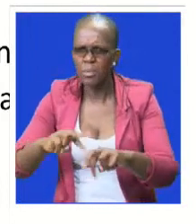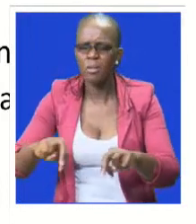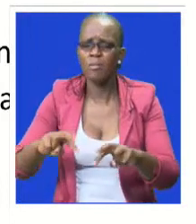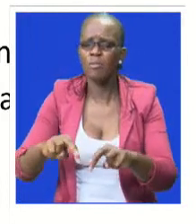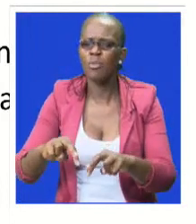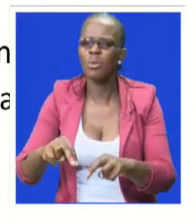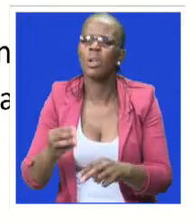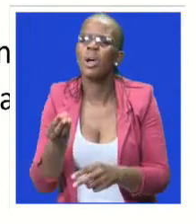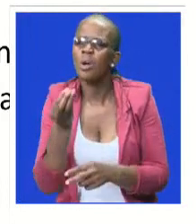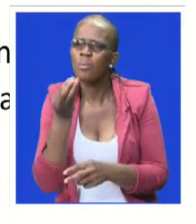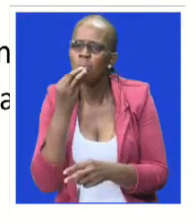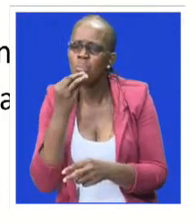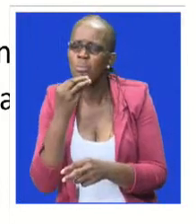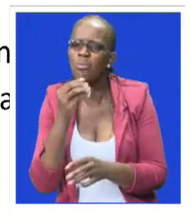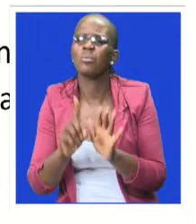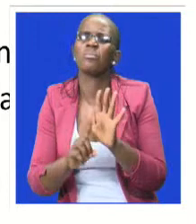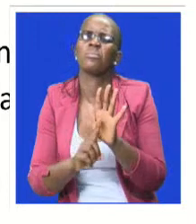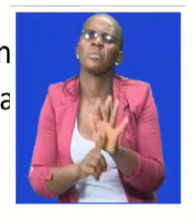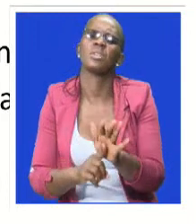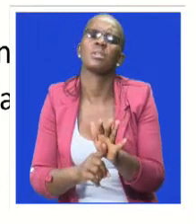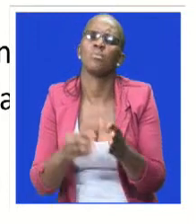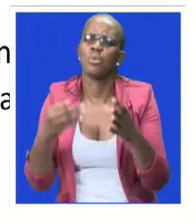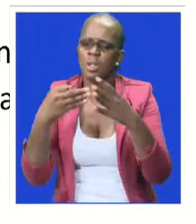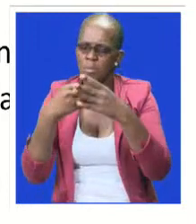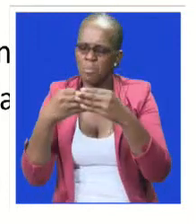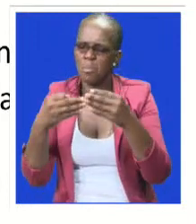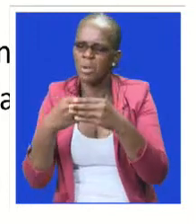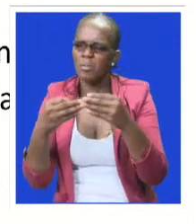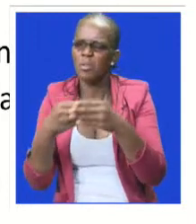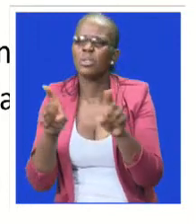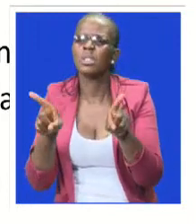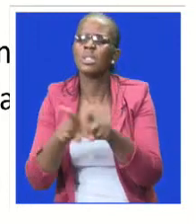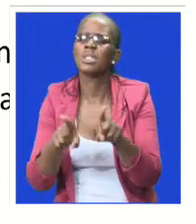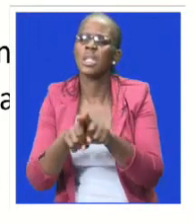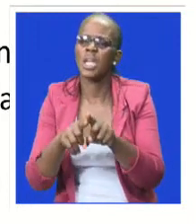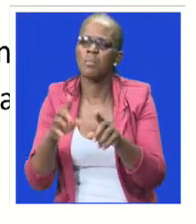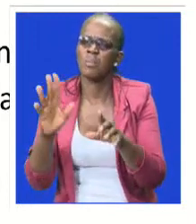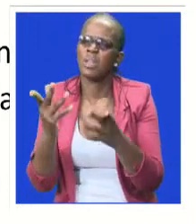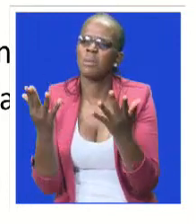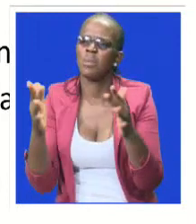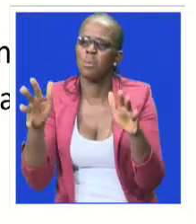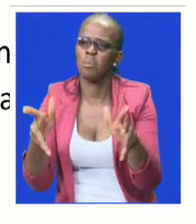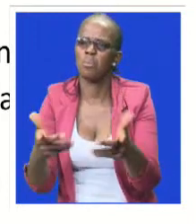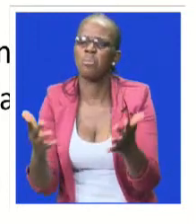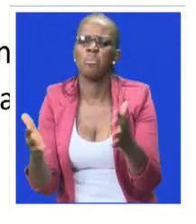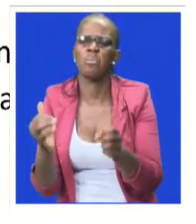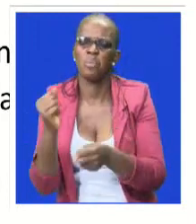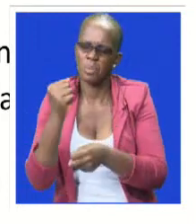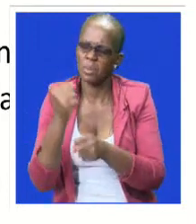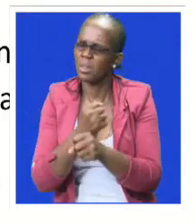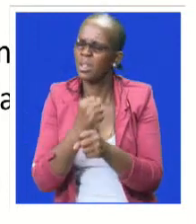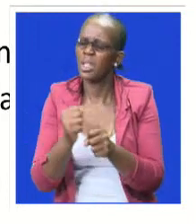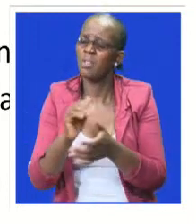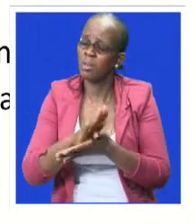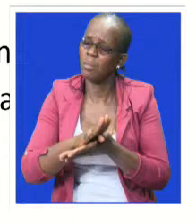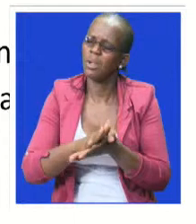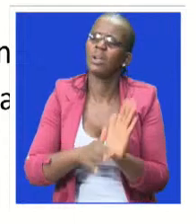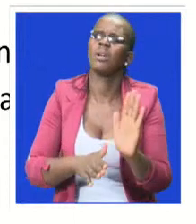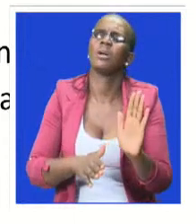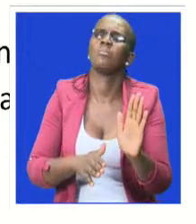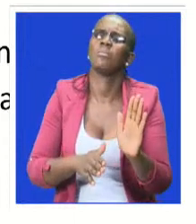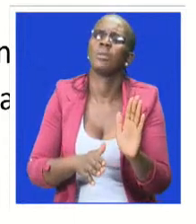and roots. Why? They could not go and hunt, as we know that they are